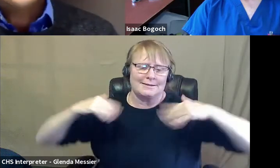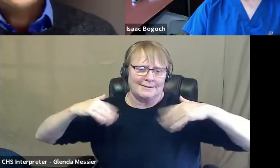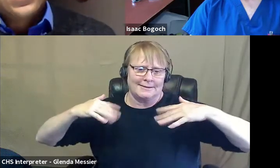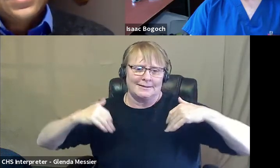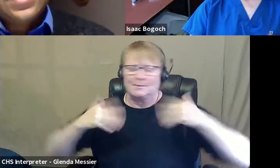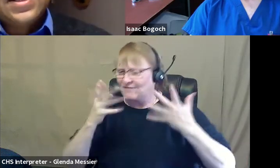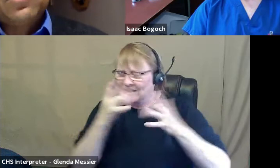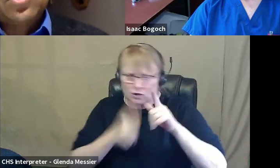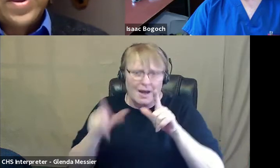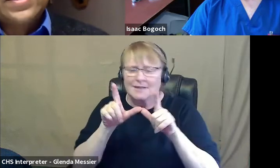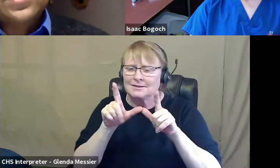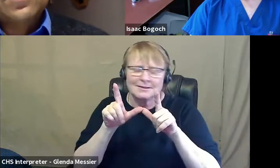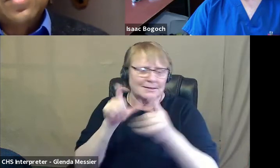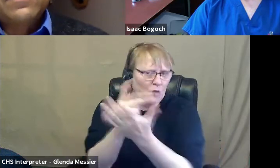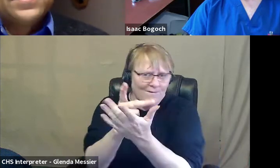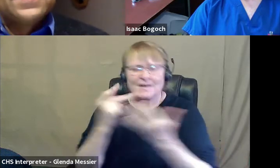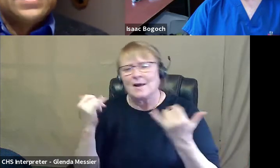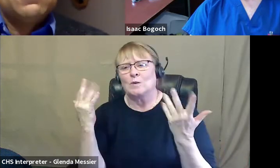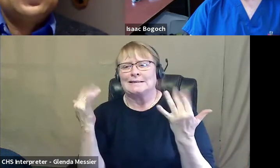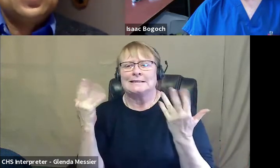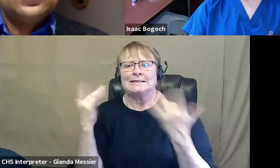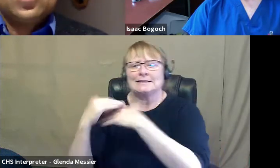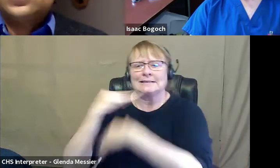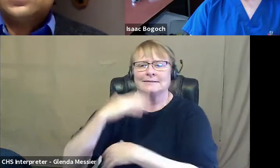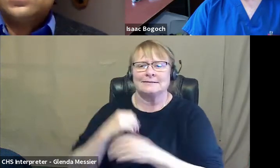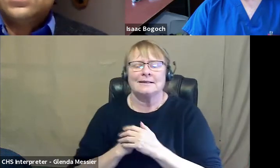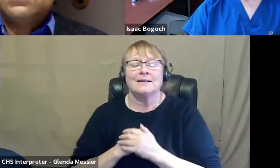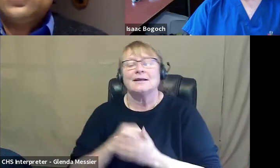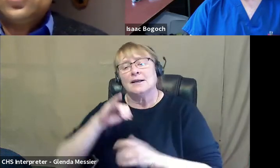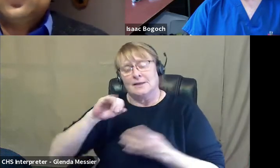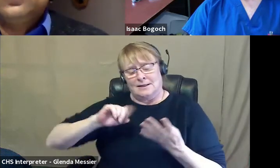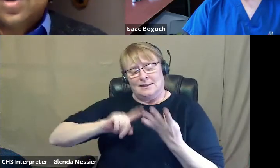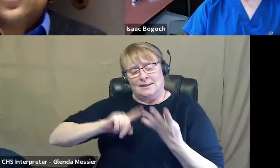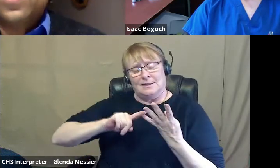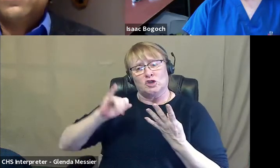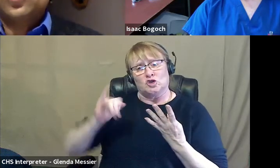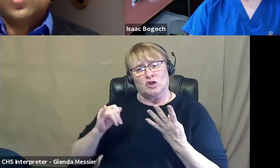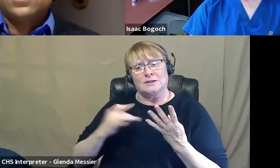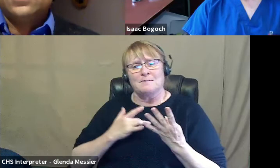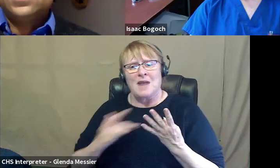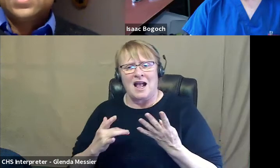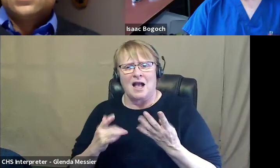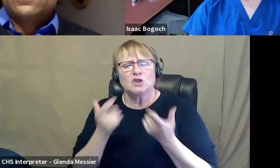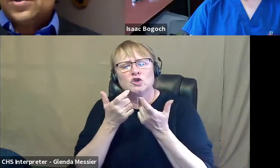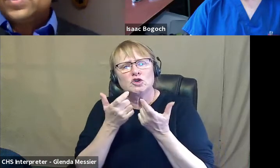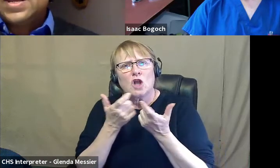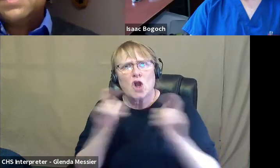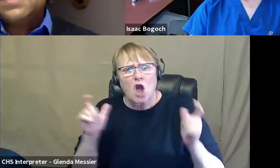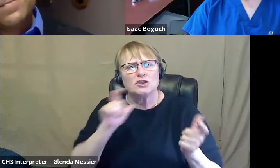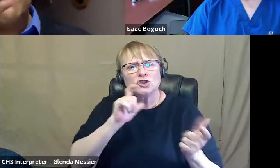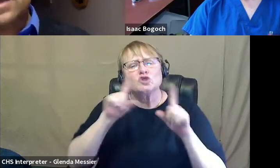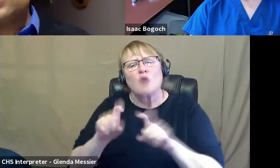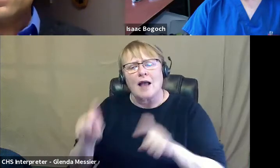been licensed and we're awaiting its arrival. Now with Johnson & Johnson, there's actually two large published trials. The first